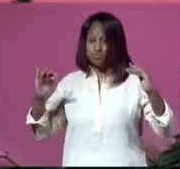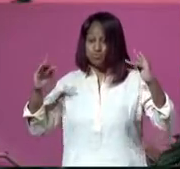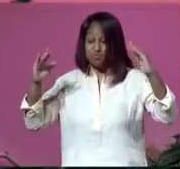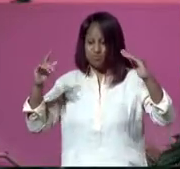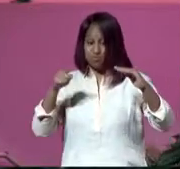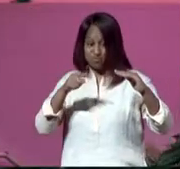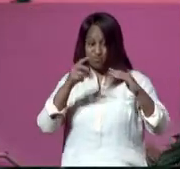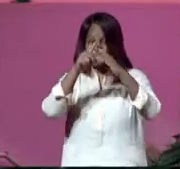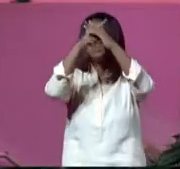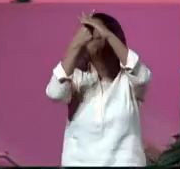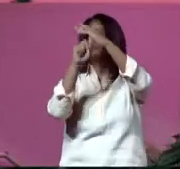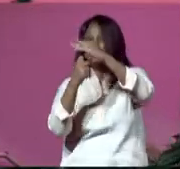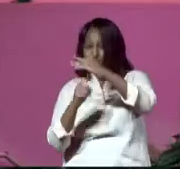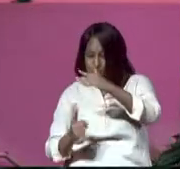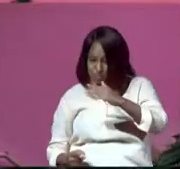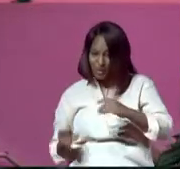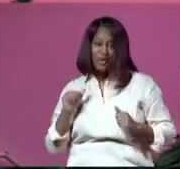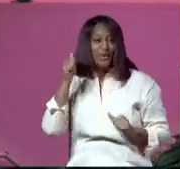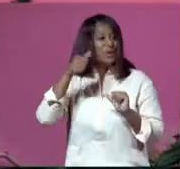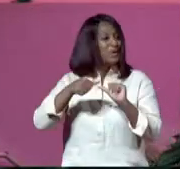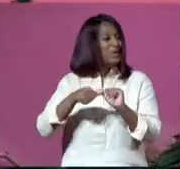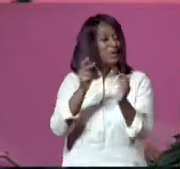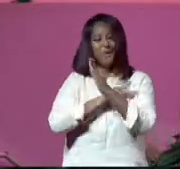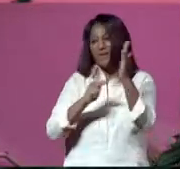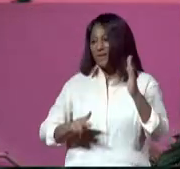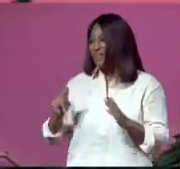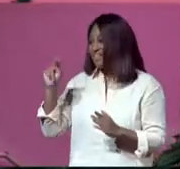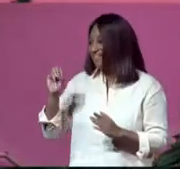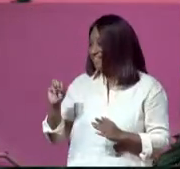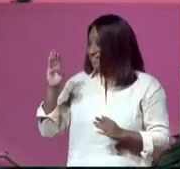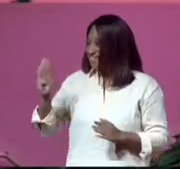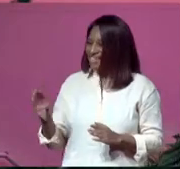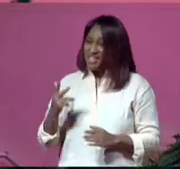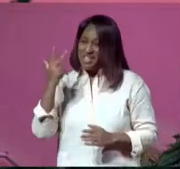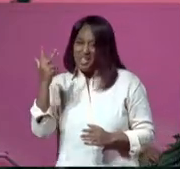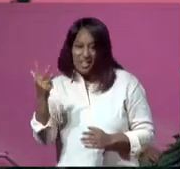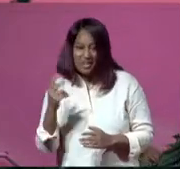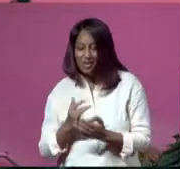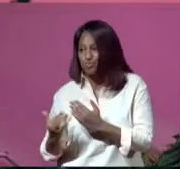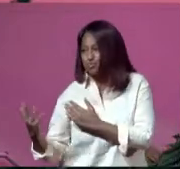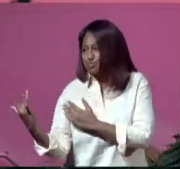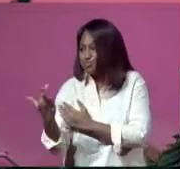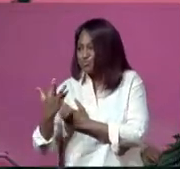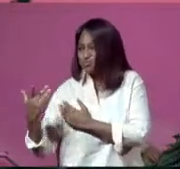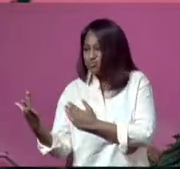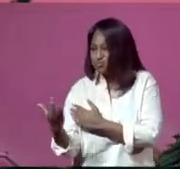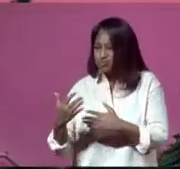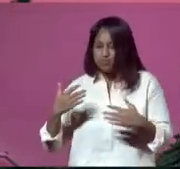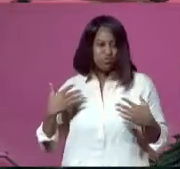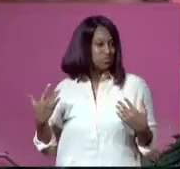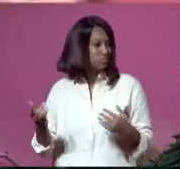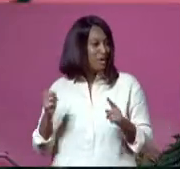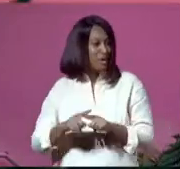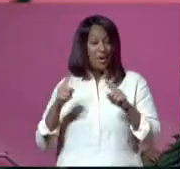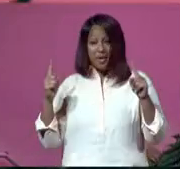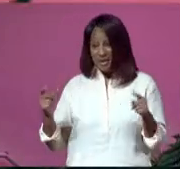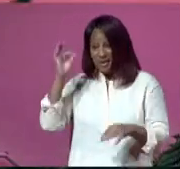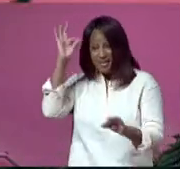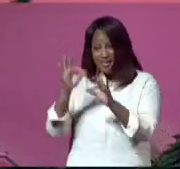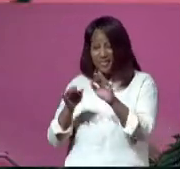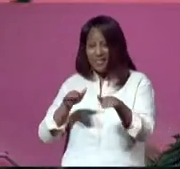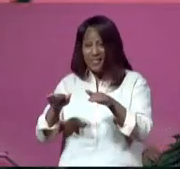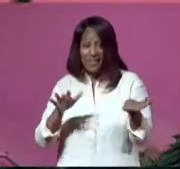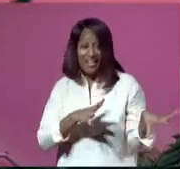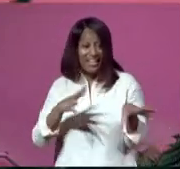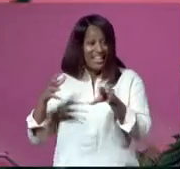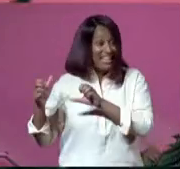got surprised when, after he put three in a furnace to burn, they had enough faith to walk. Jezebel got